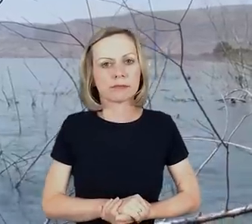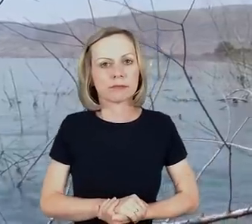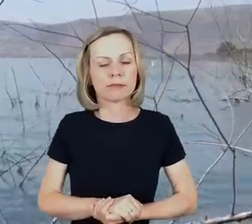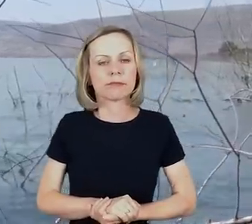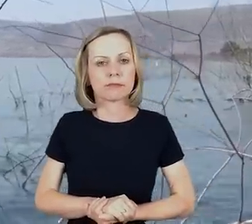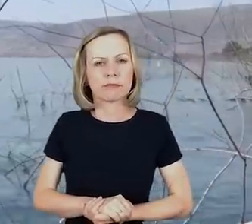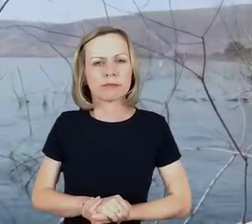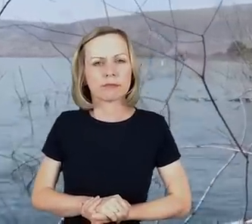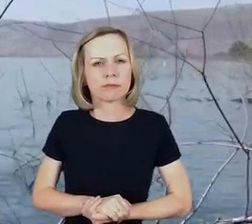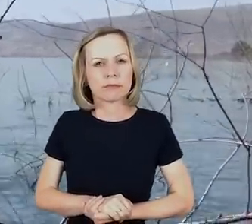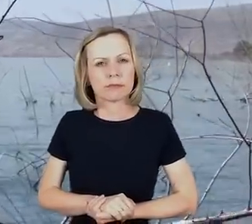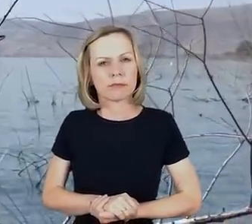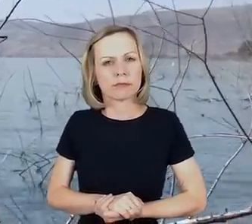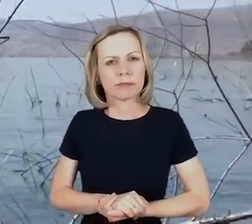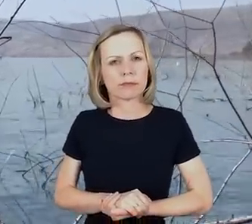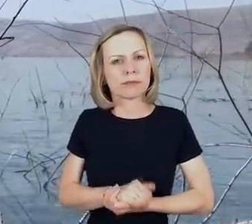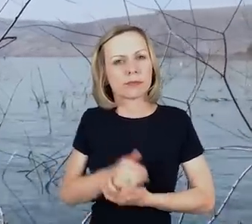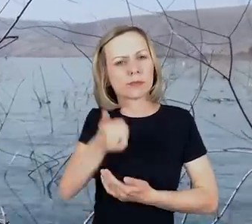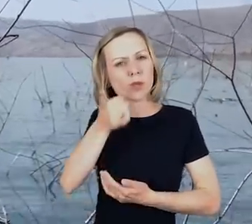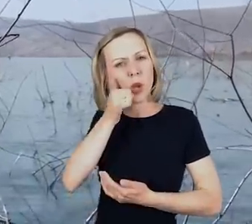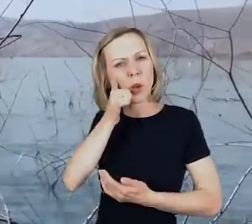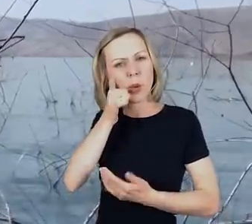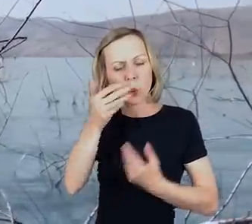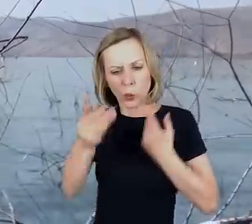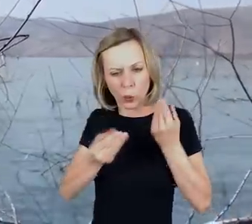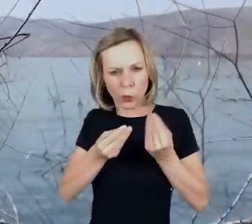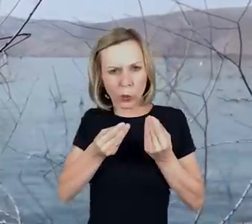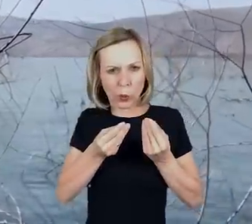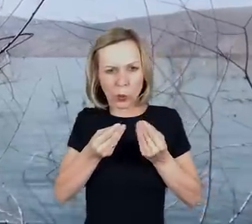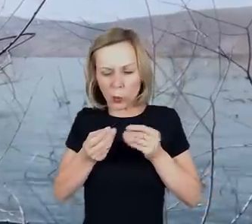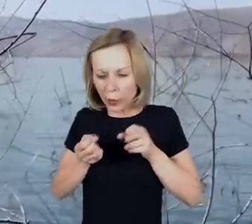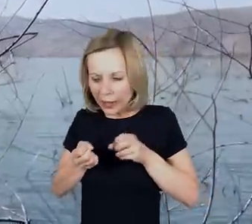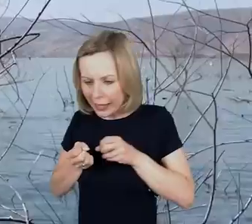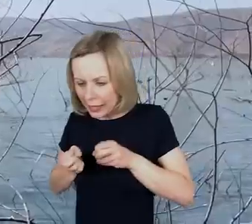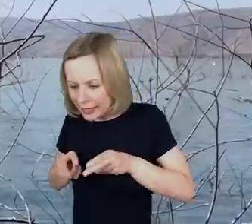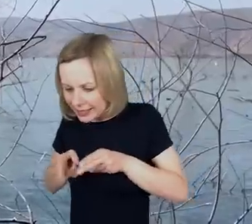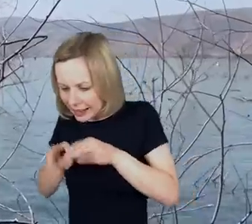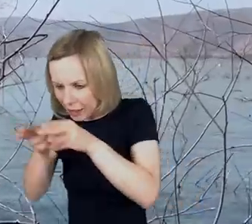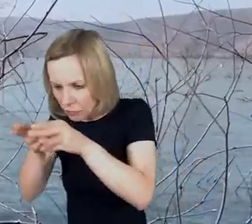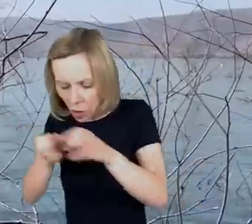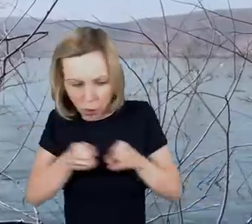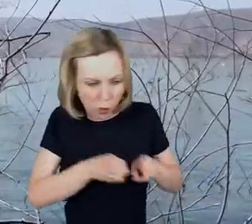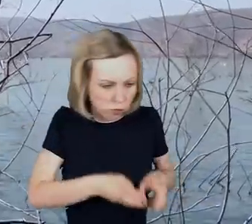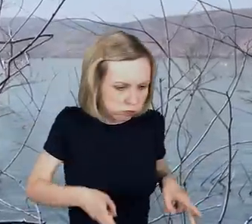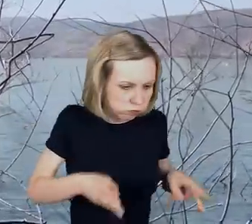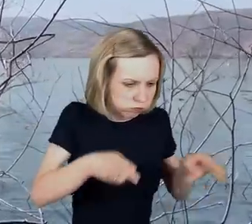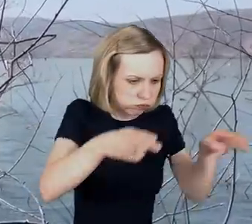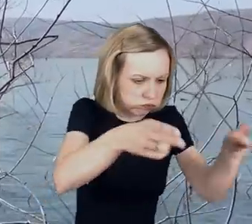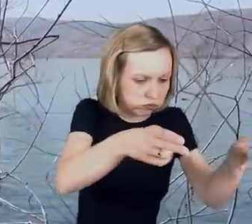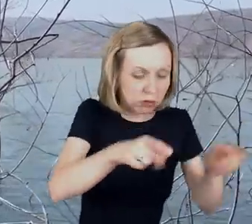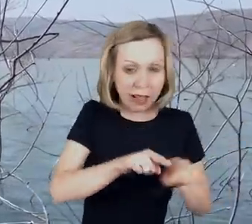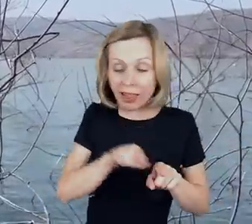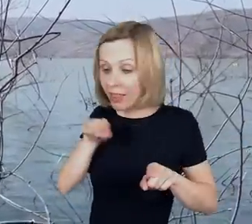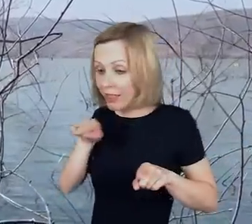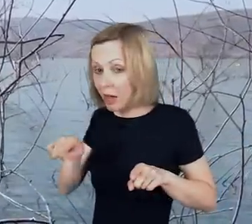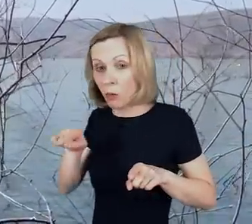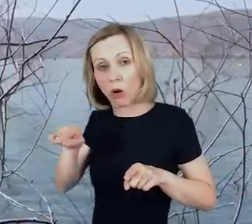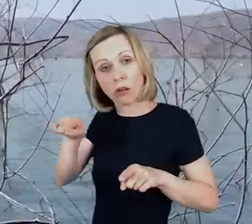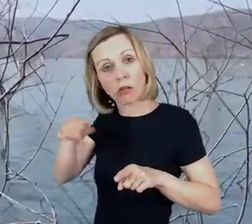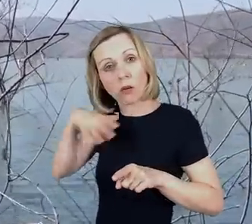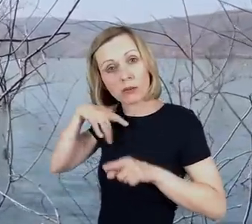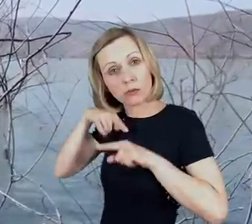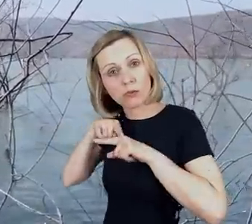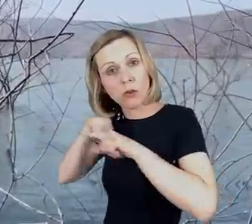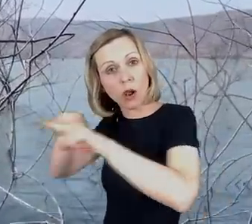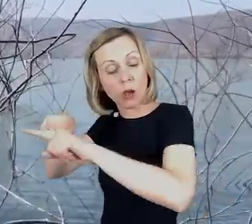Enter through the narrow gate, for the gate is wide and the road is easy that leads to destruction, and there